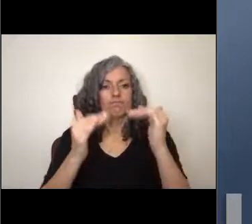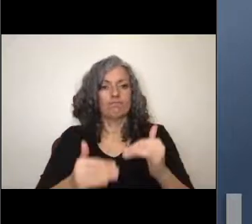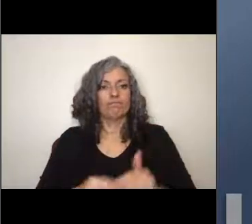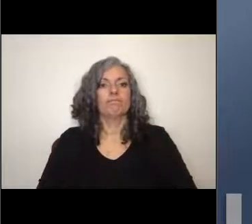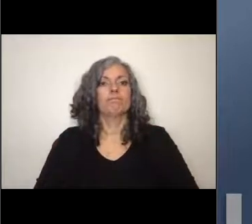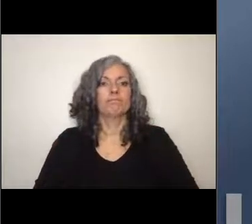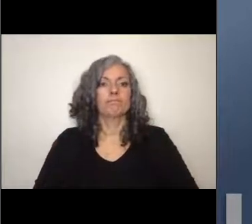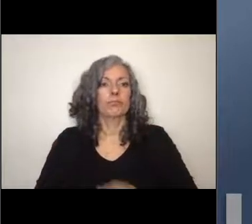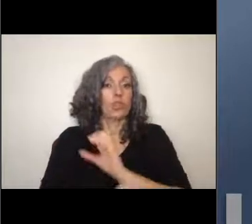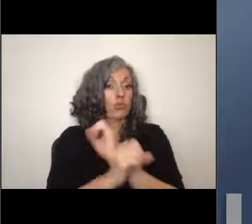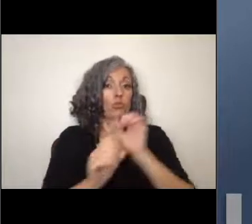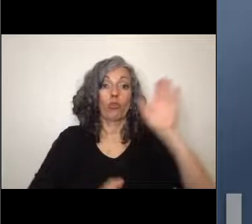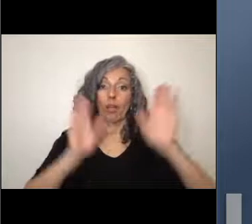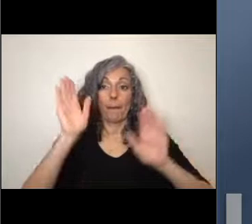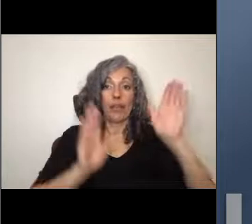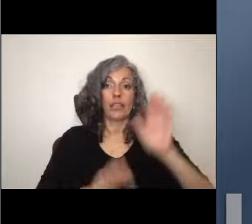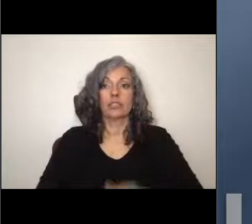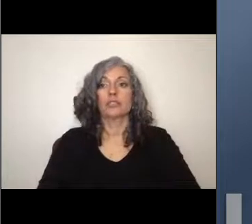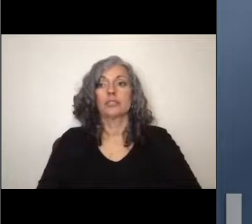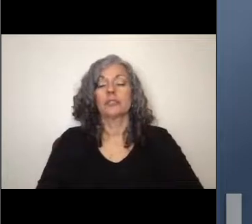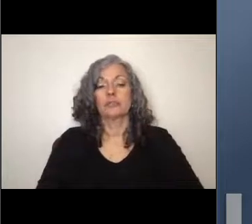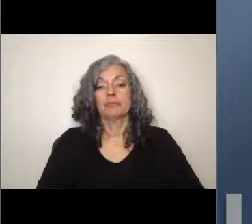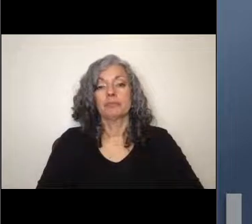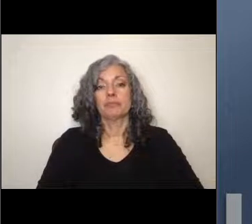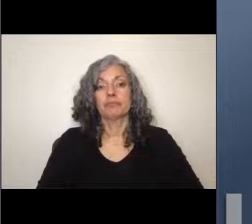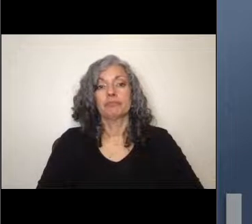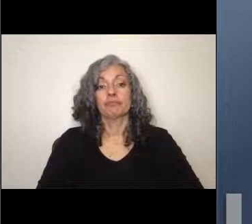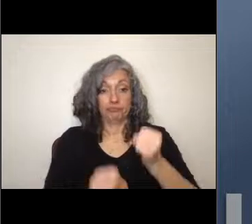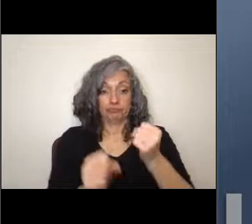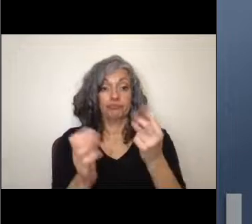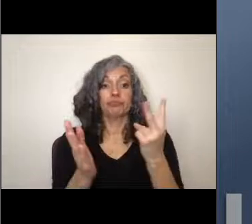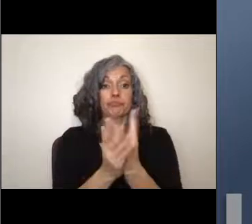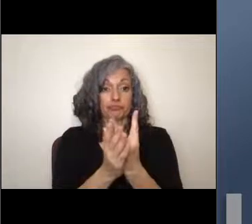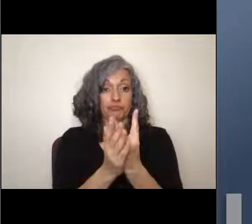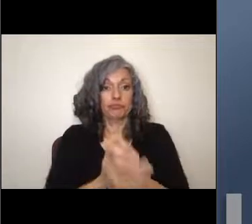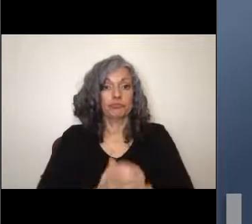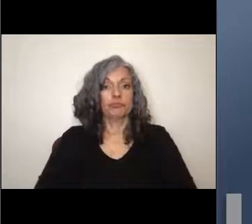comment, Commissioners, would you like to make a motion? So moved.